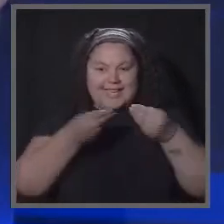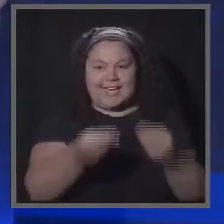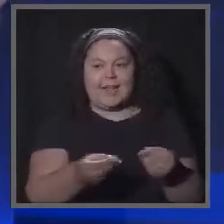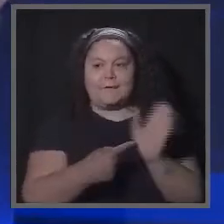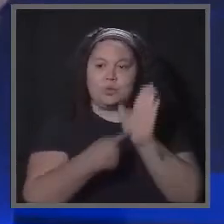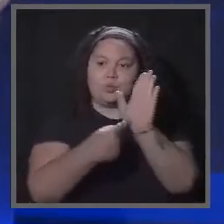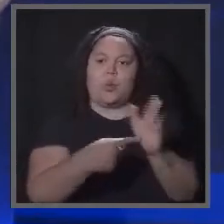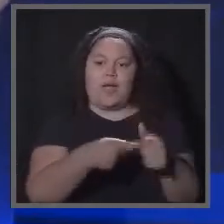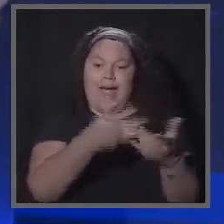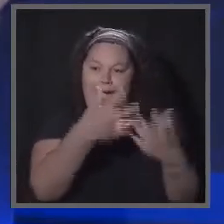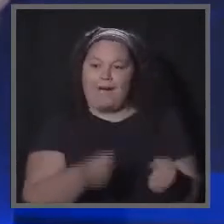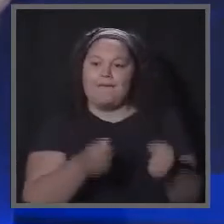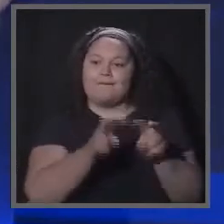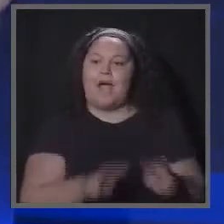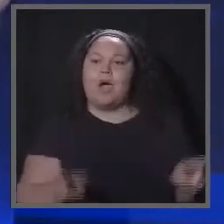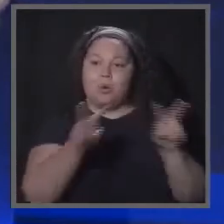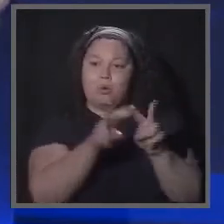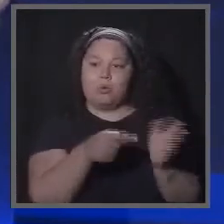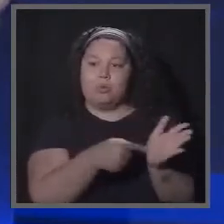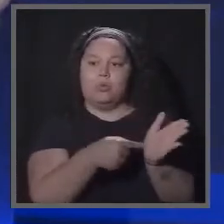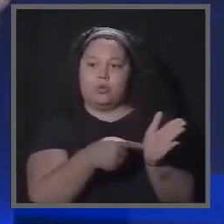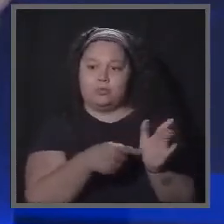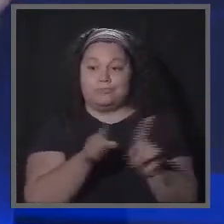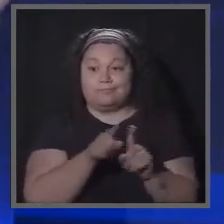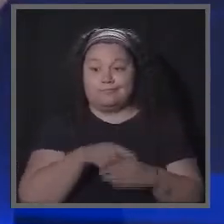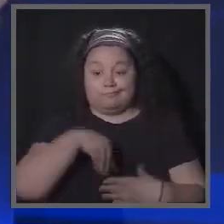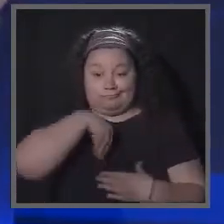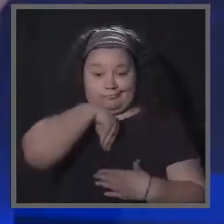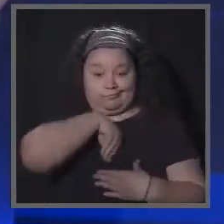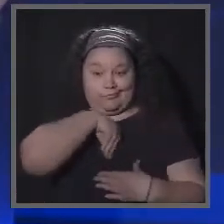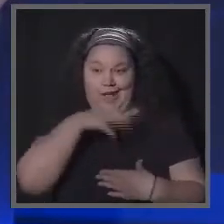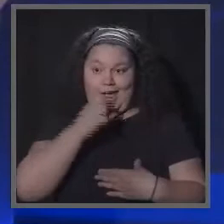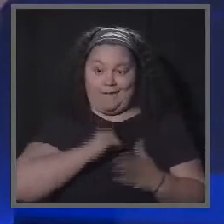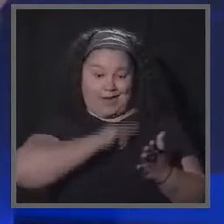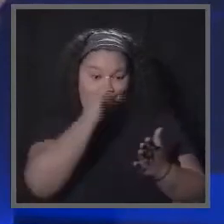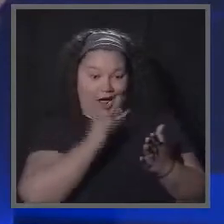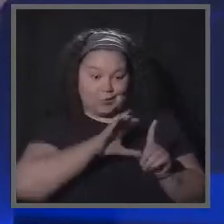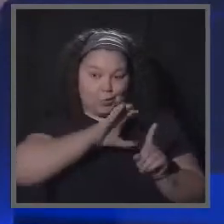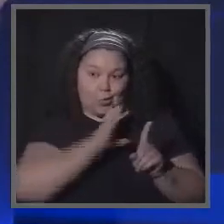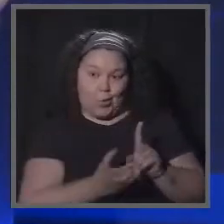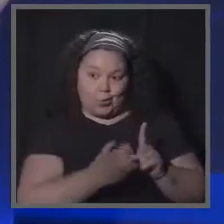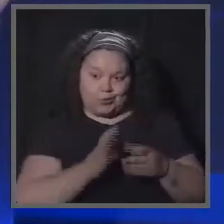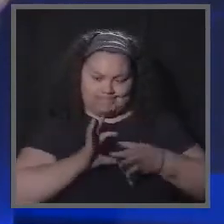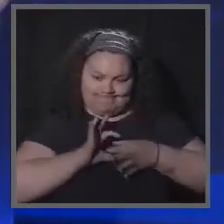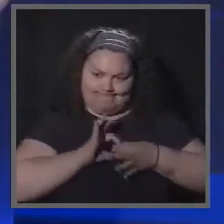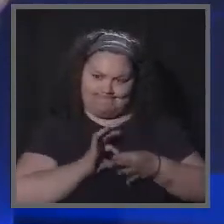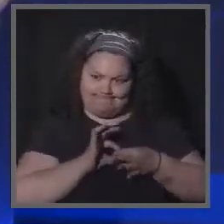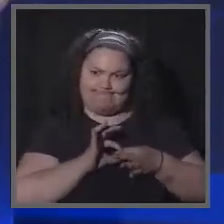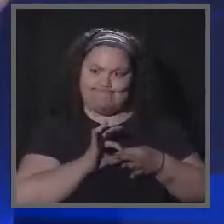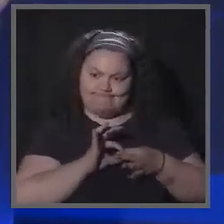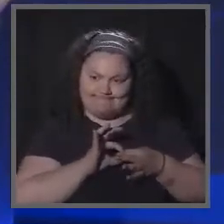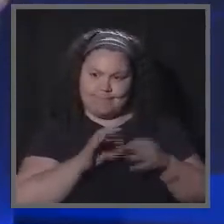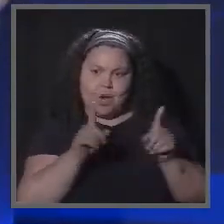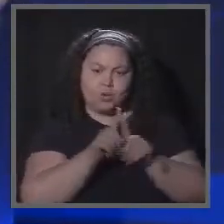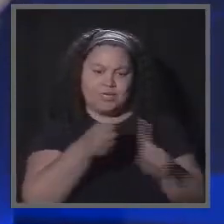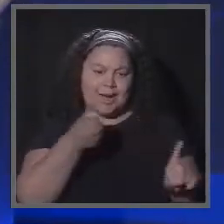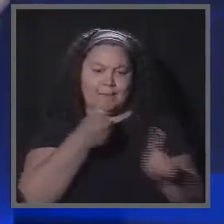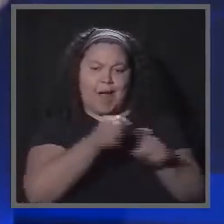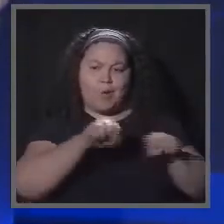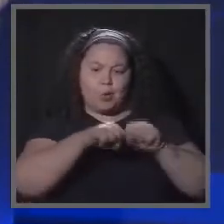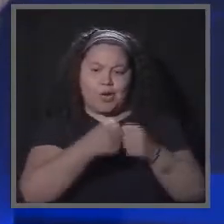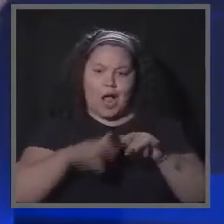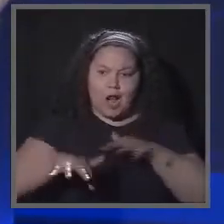this impact, which is an intrinsic impact of art and culture, deeply related with its social